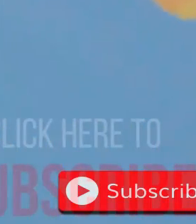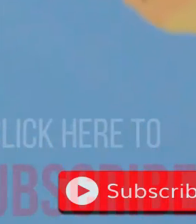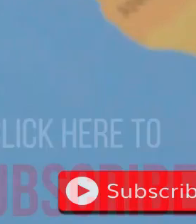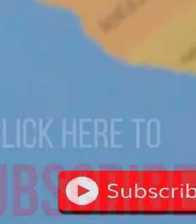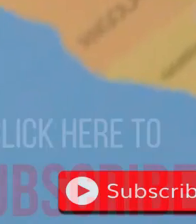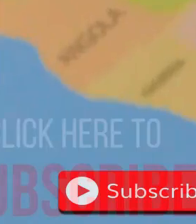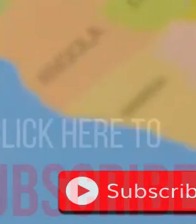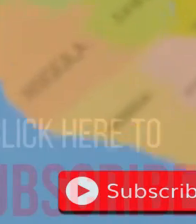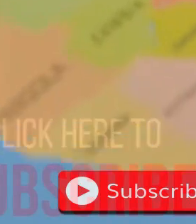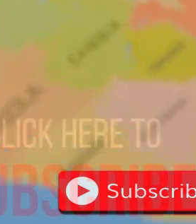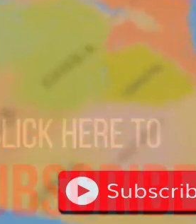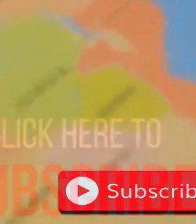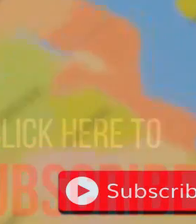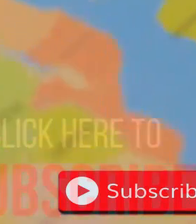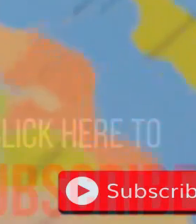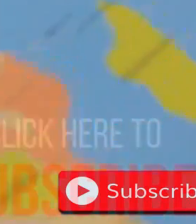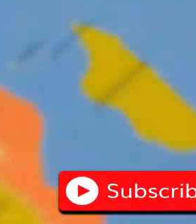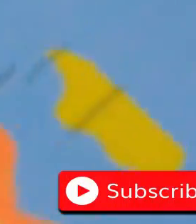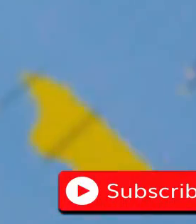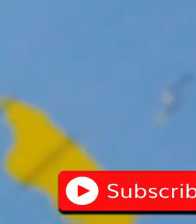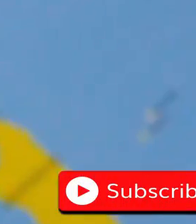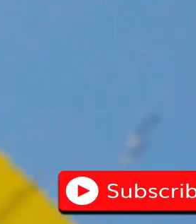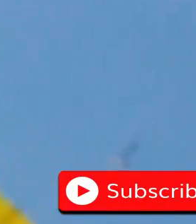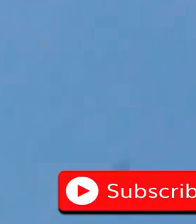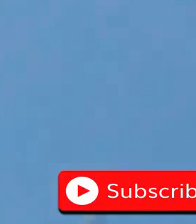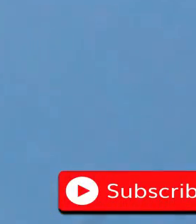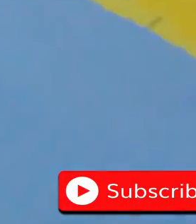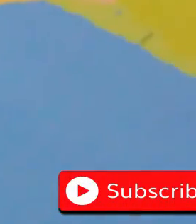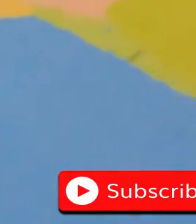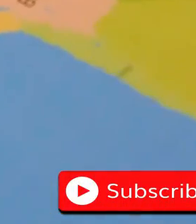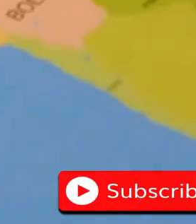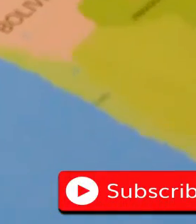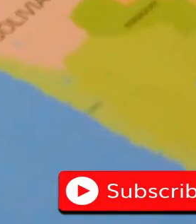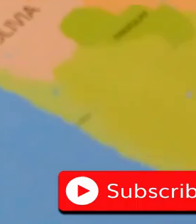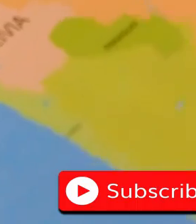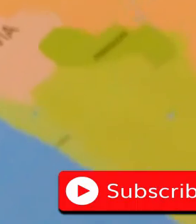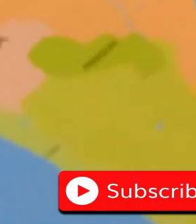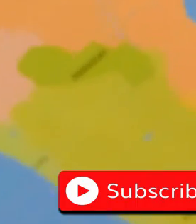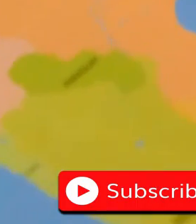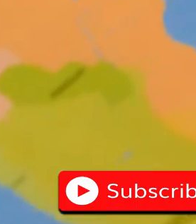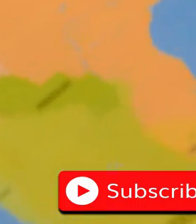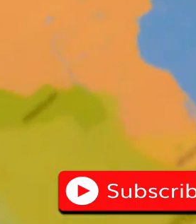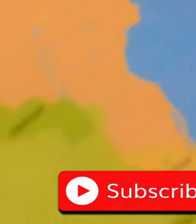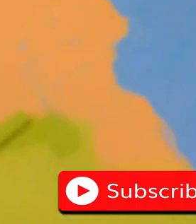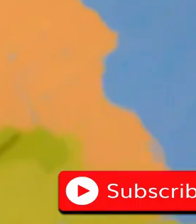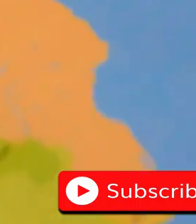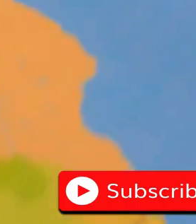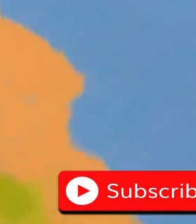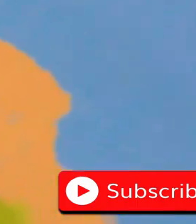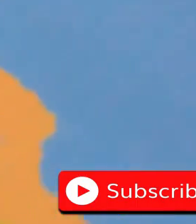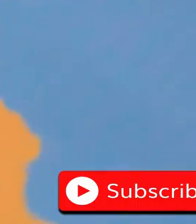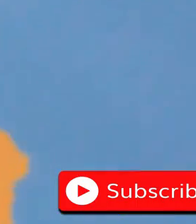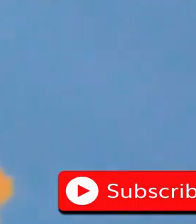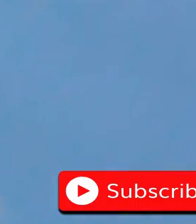a soulful song, please tune into our platform and indeed you'll find rest for your soul. On Sabbath, which